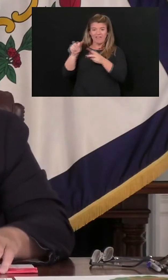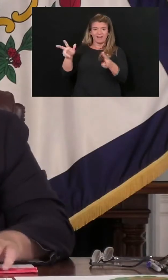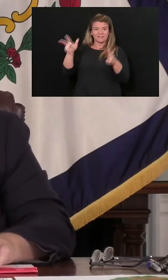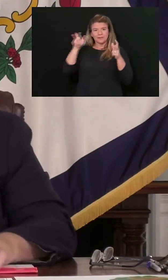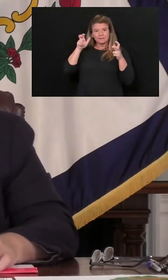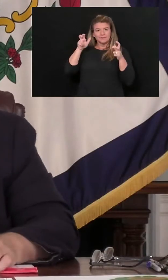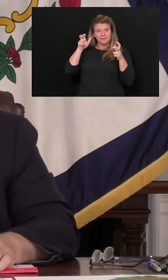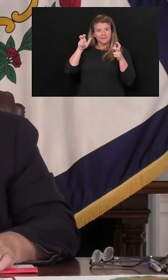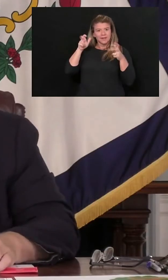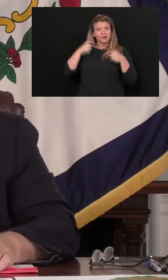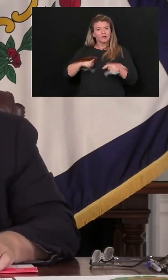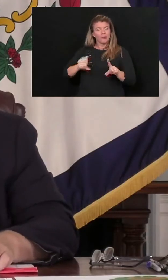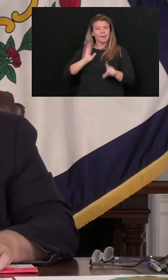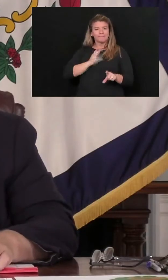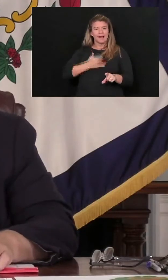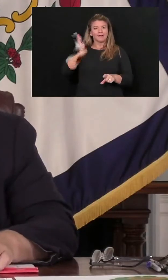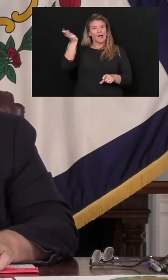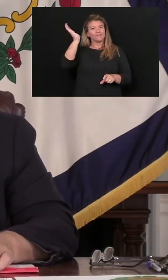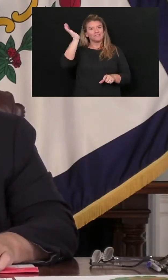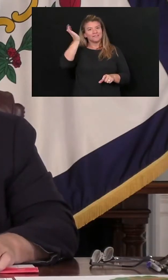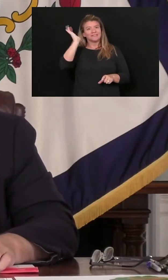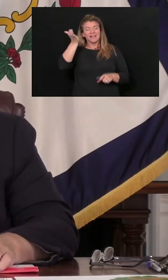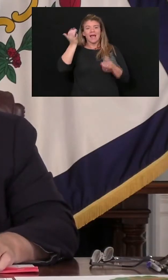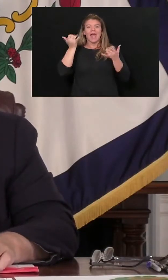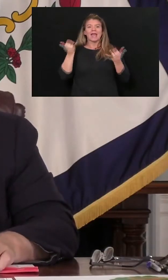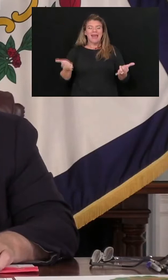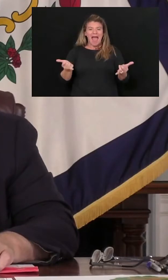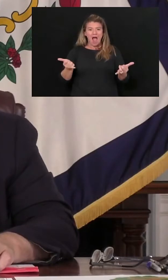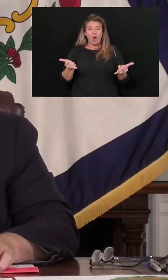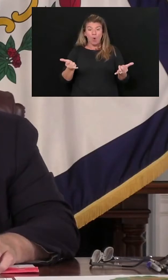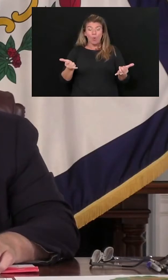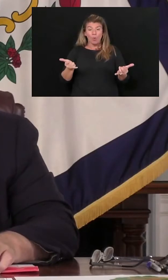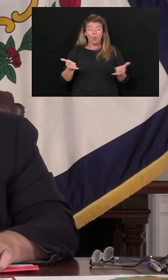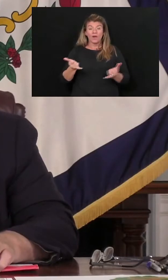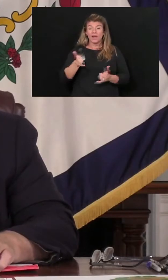these briefings, and now we are at